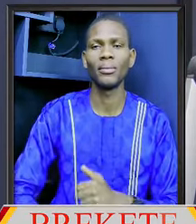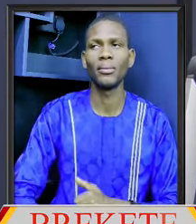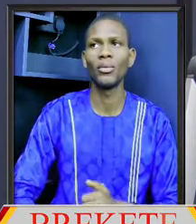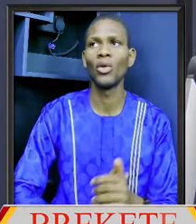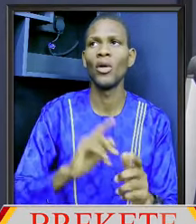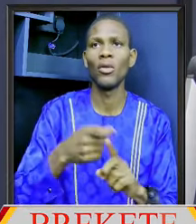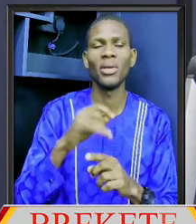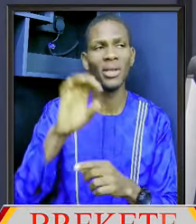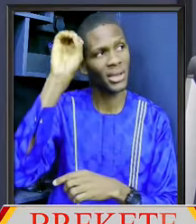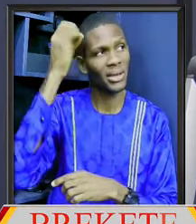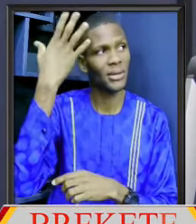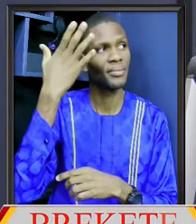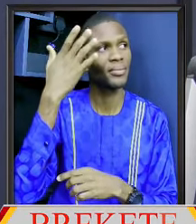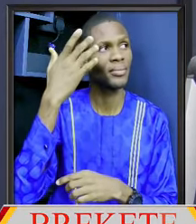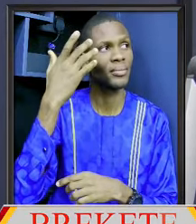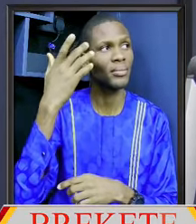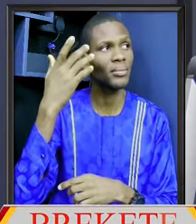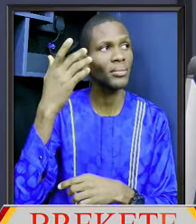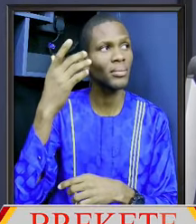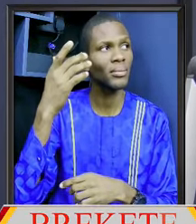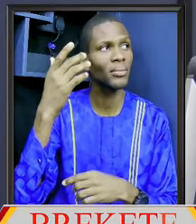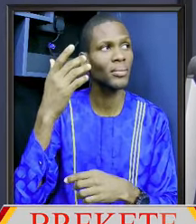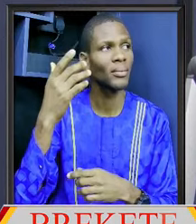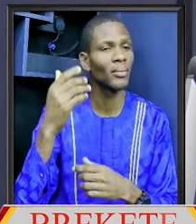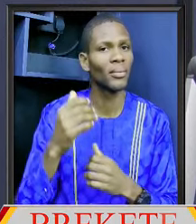from the grace.